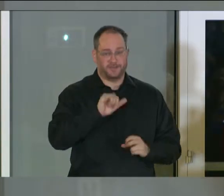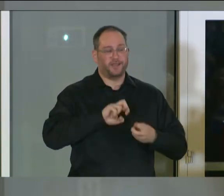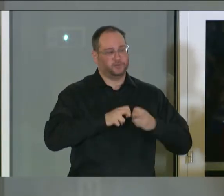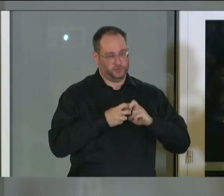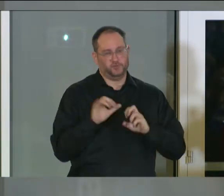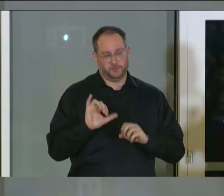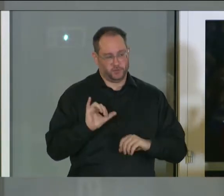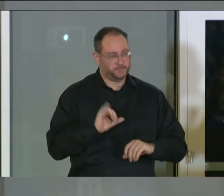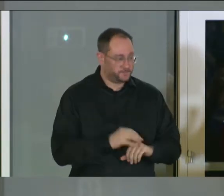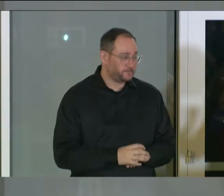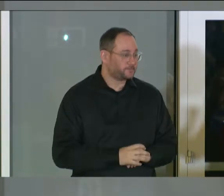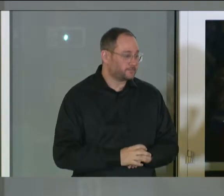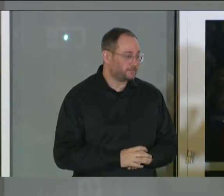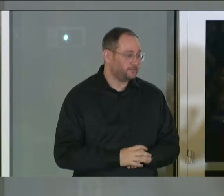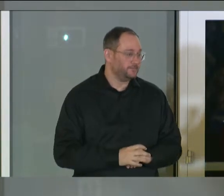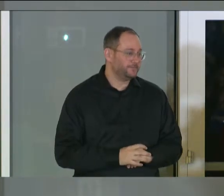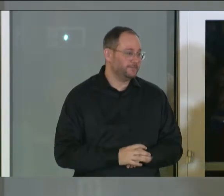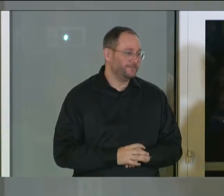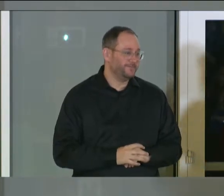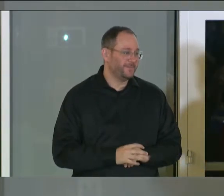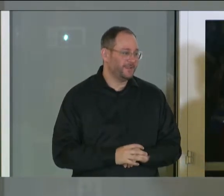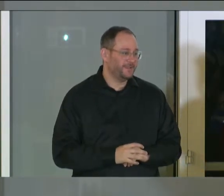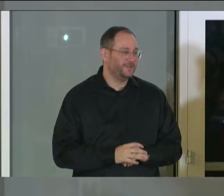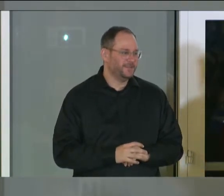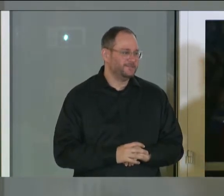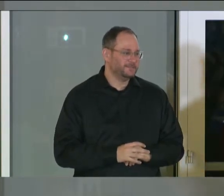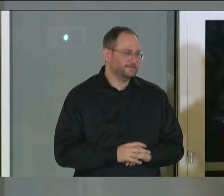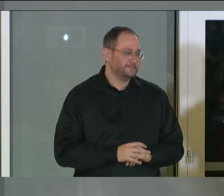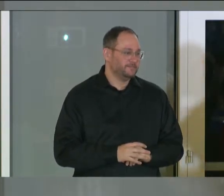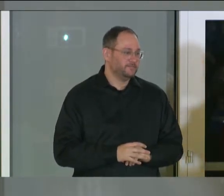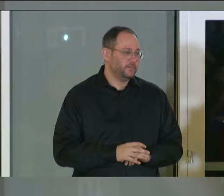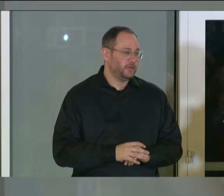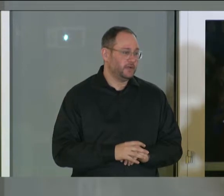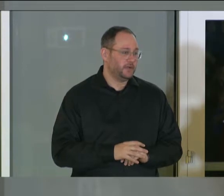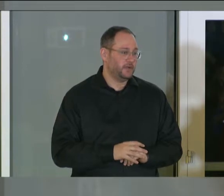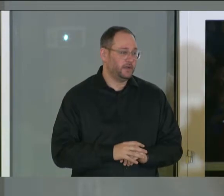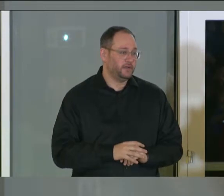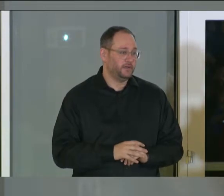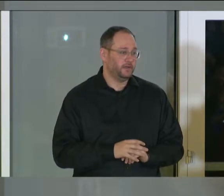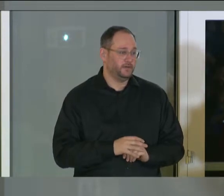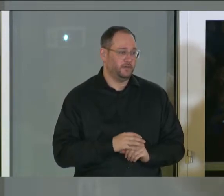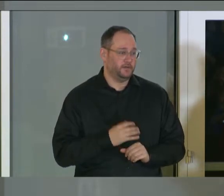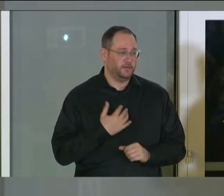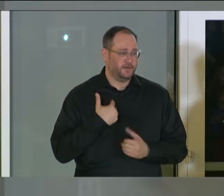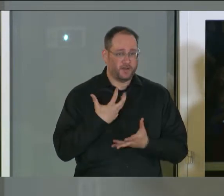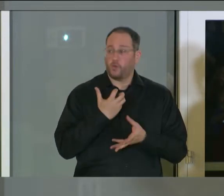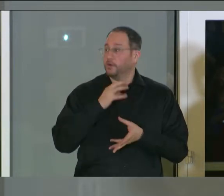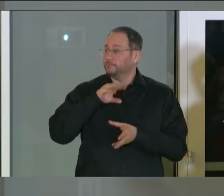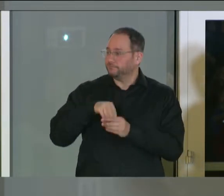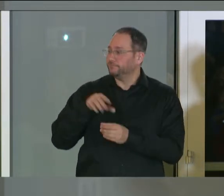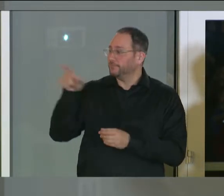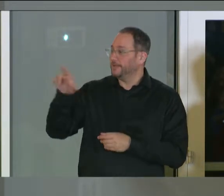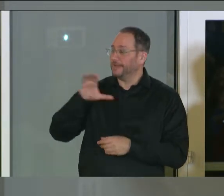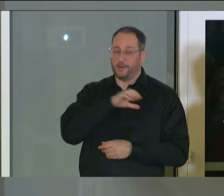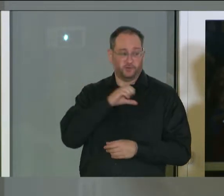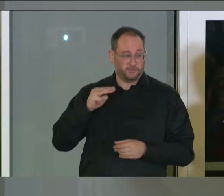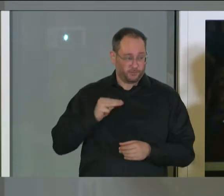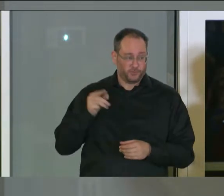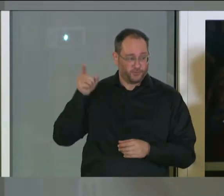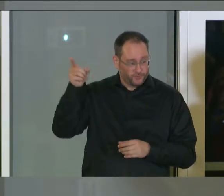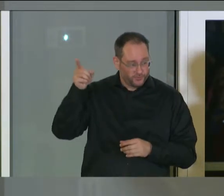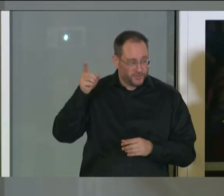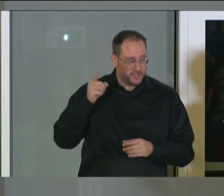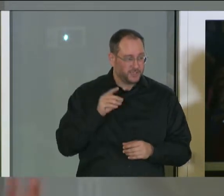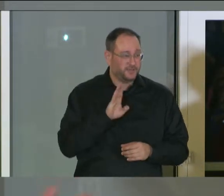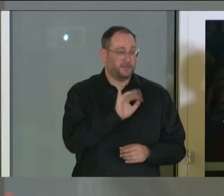well. So there were many things that we talked about, including, Councilmember, I talked about a bill that you have championed